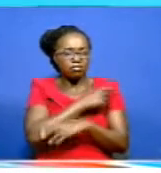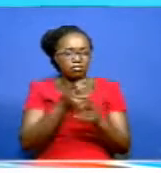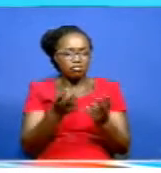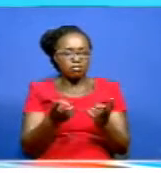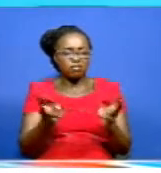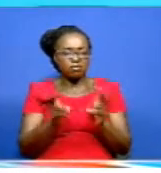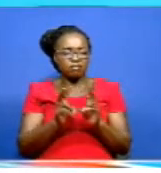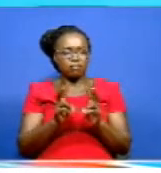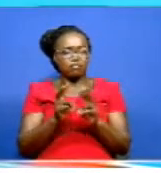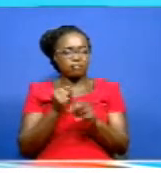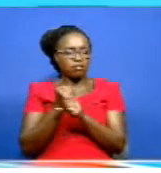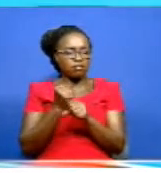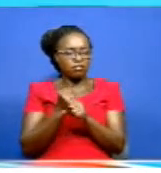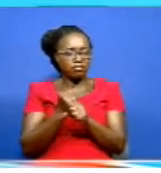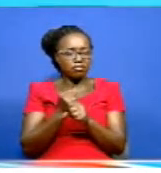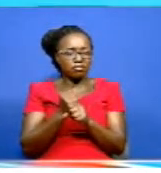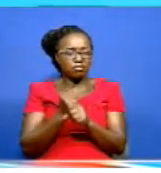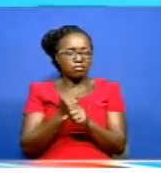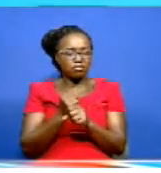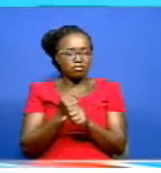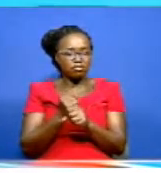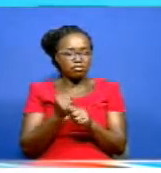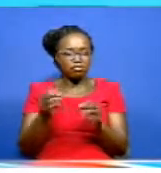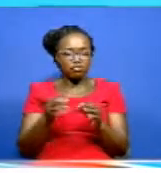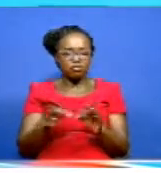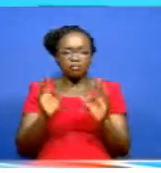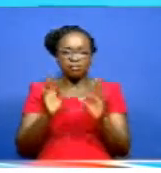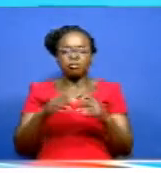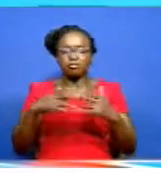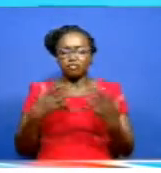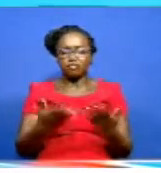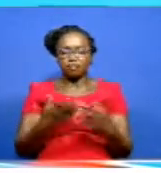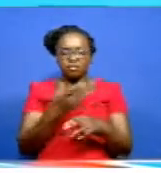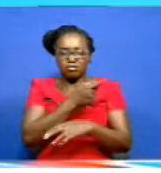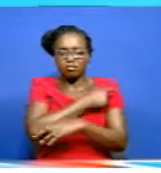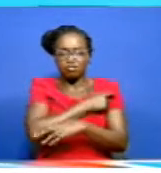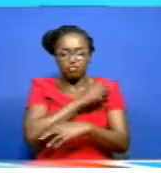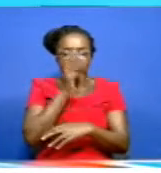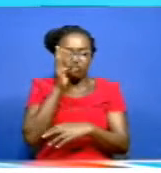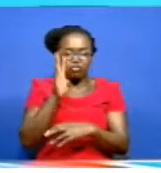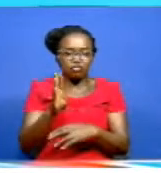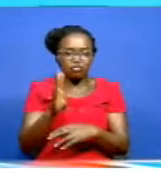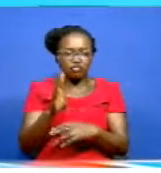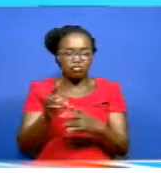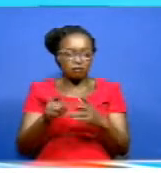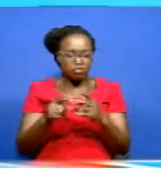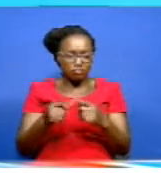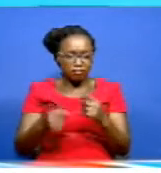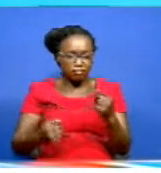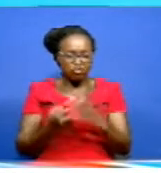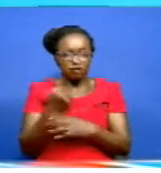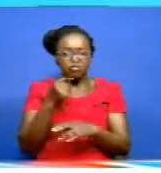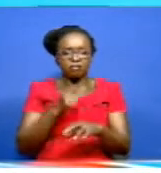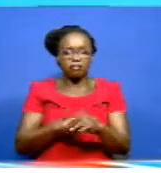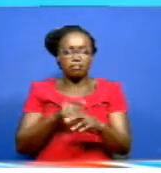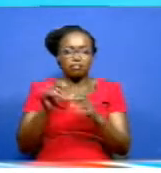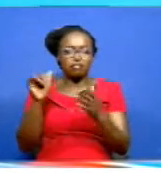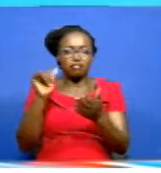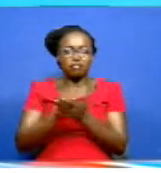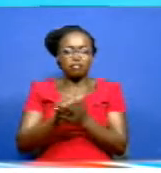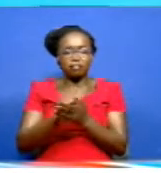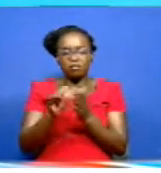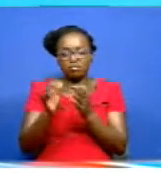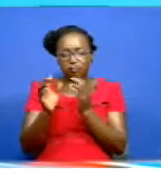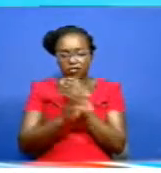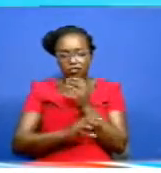tasked to actually start out a modality on how the vaccine will be rolled out as soon as it gets to the country. Where is that